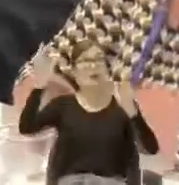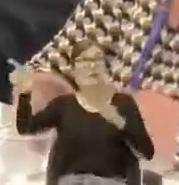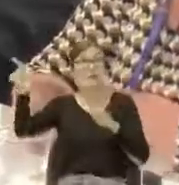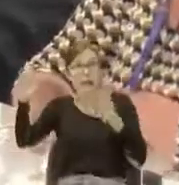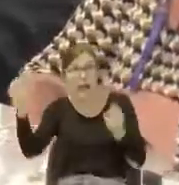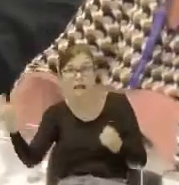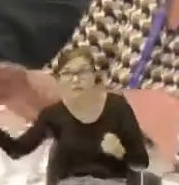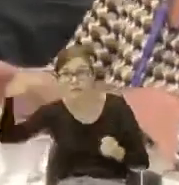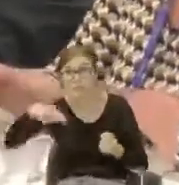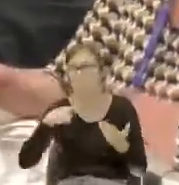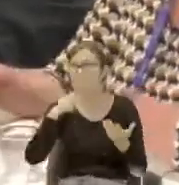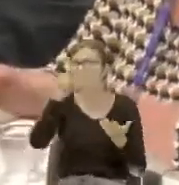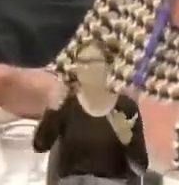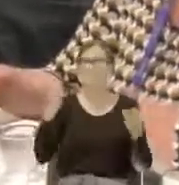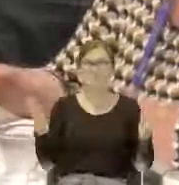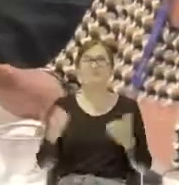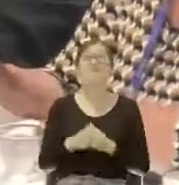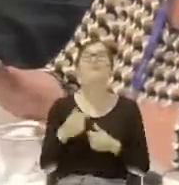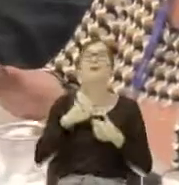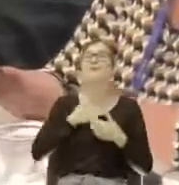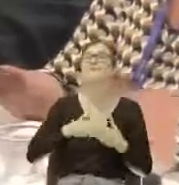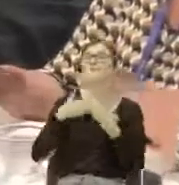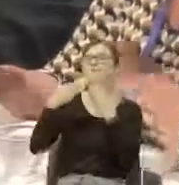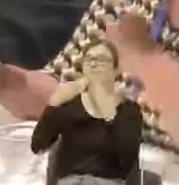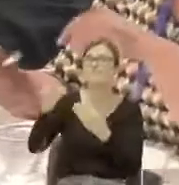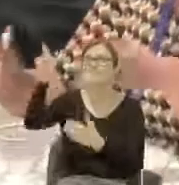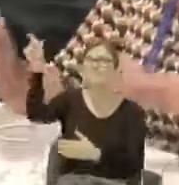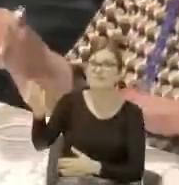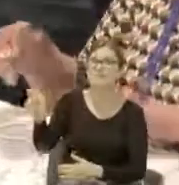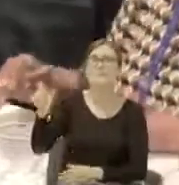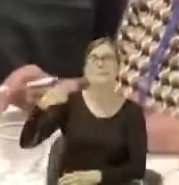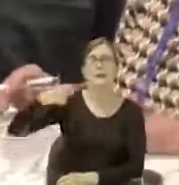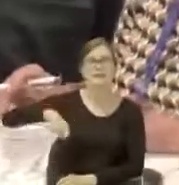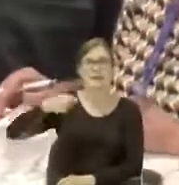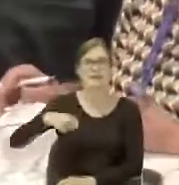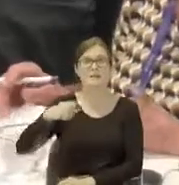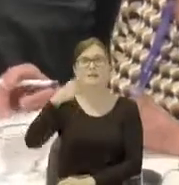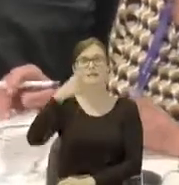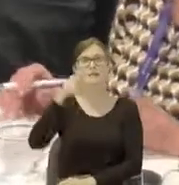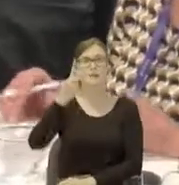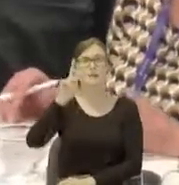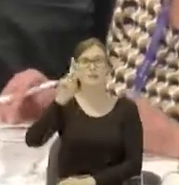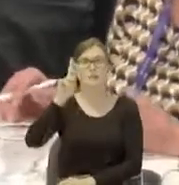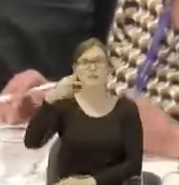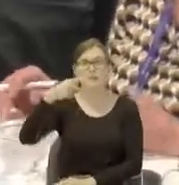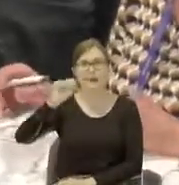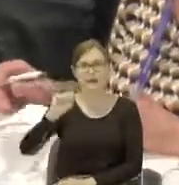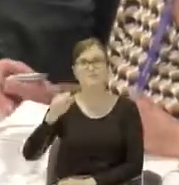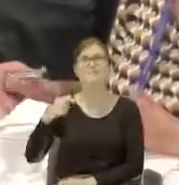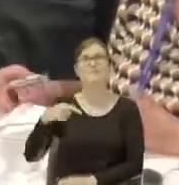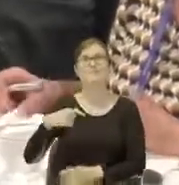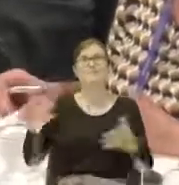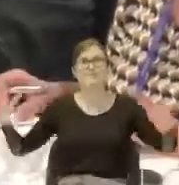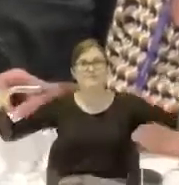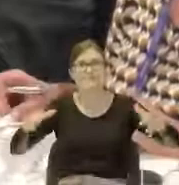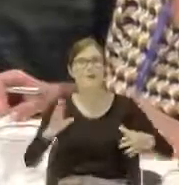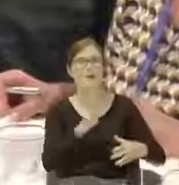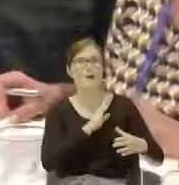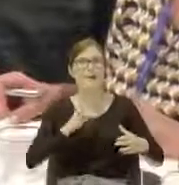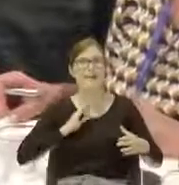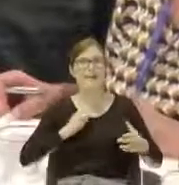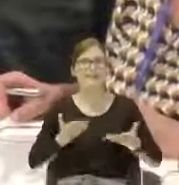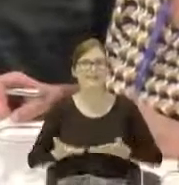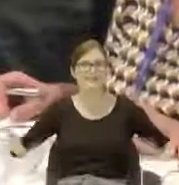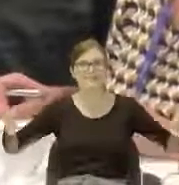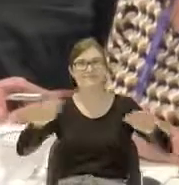Poland for hosting the WOF 11 in these challenging times. As always mentioned,